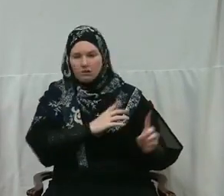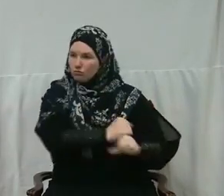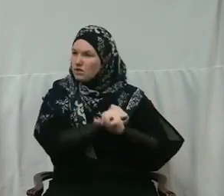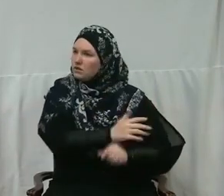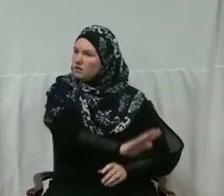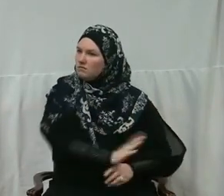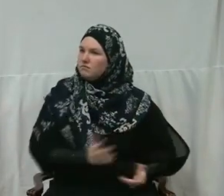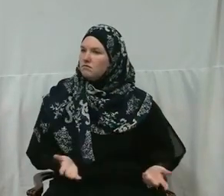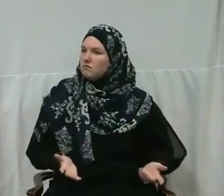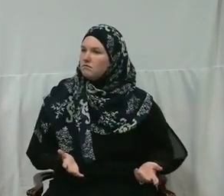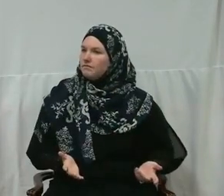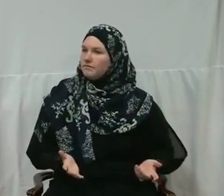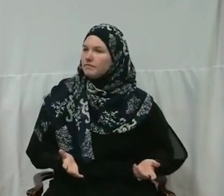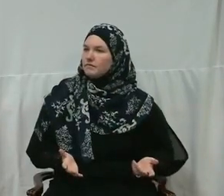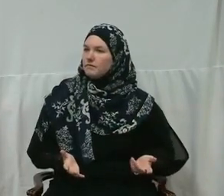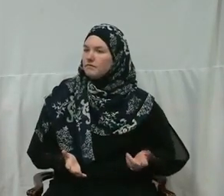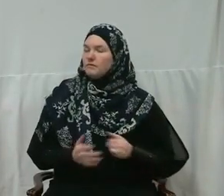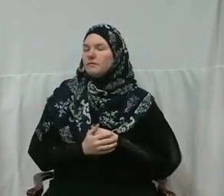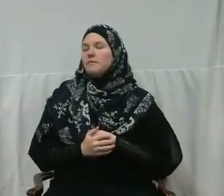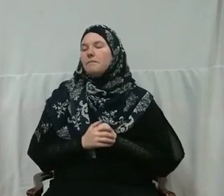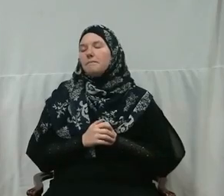Allah whatever they want to do.